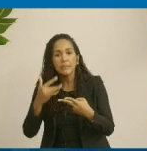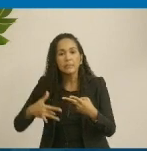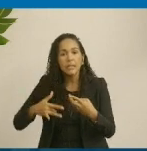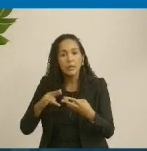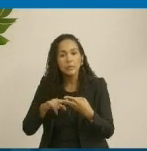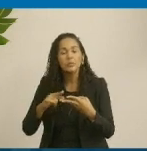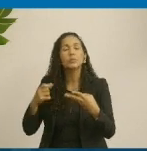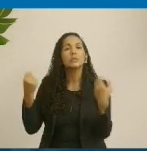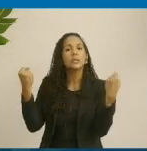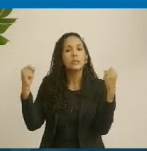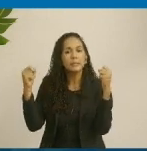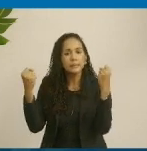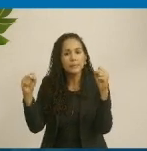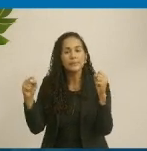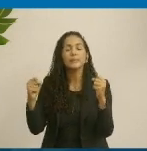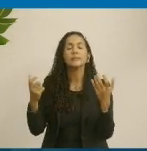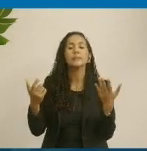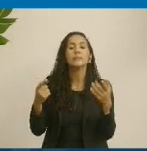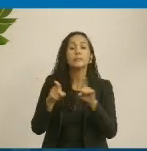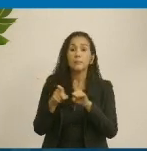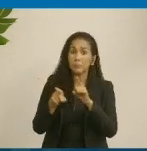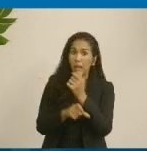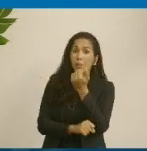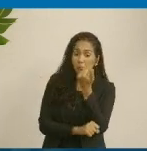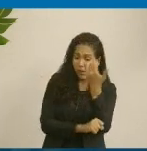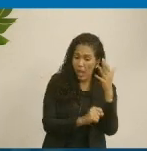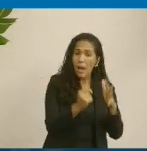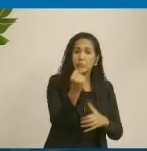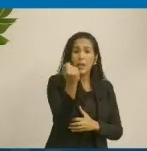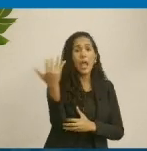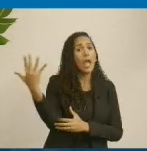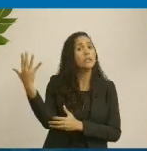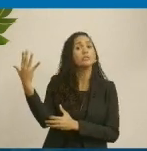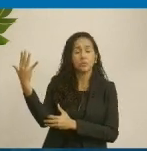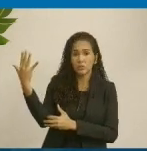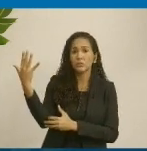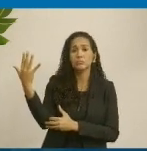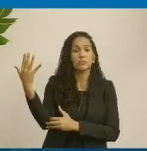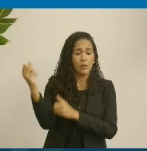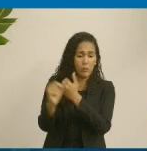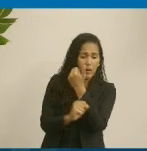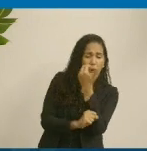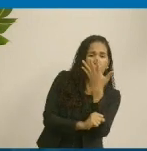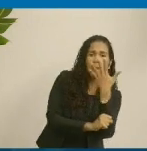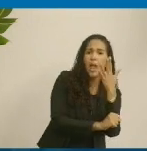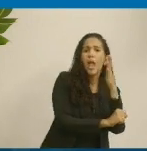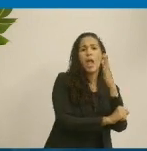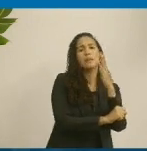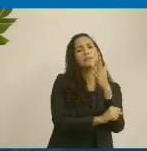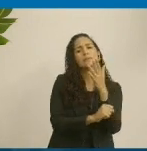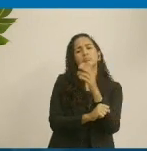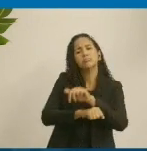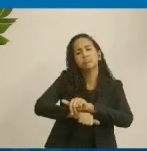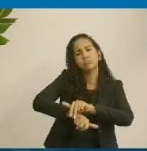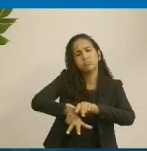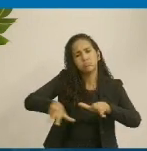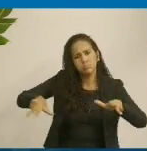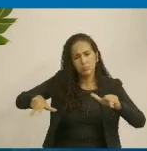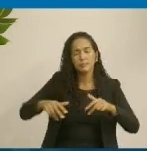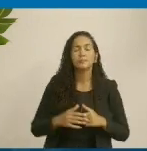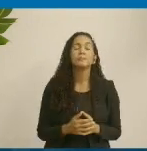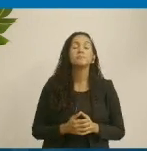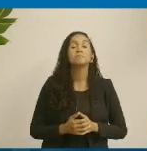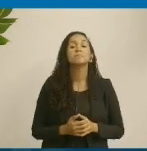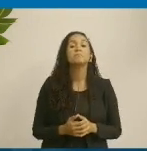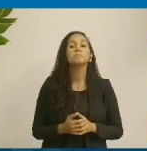our environment, of our animals around us, plants, etc., etc. It's pretty much linked to a healthy diet and